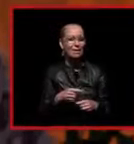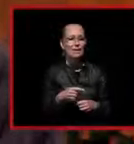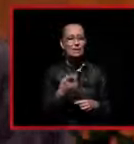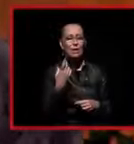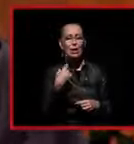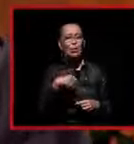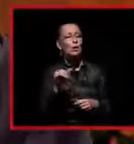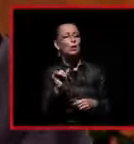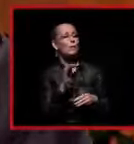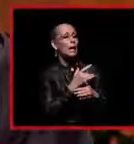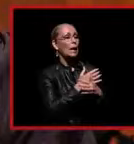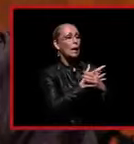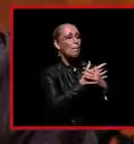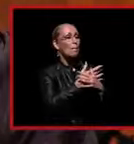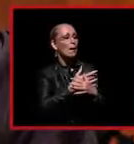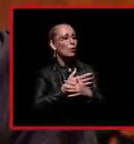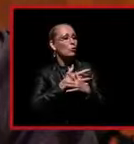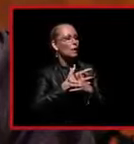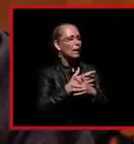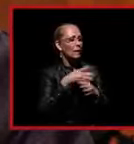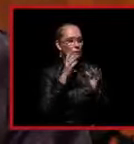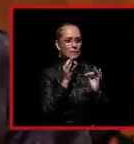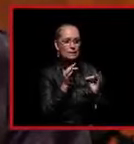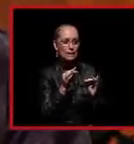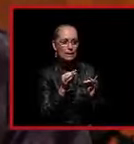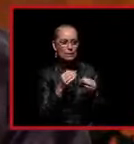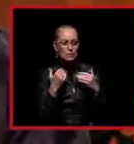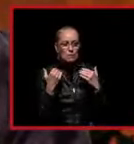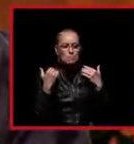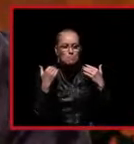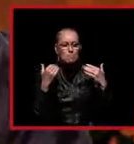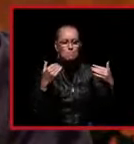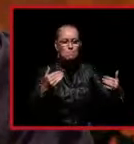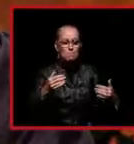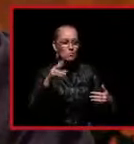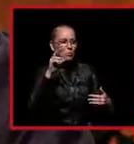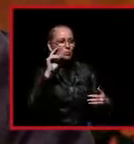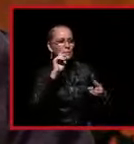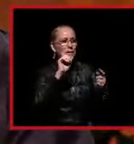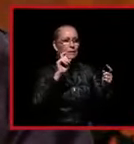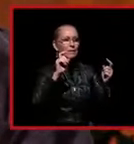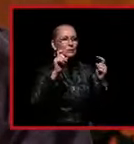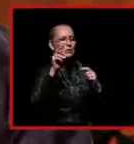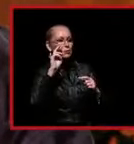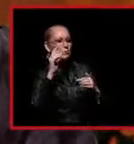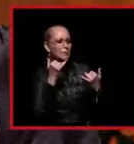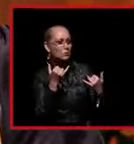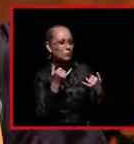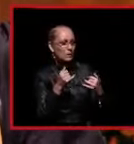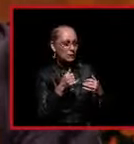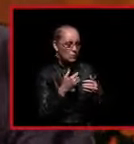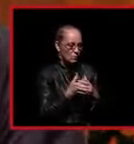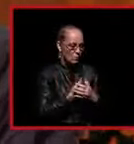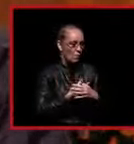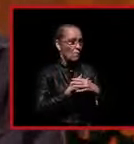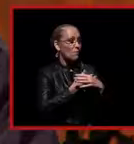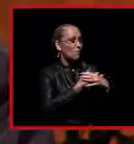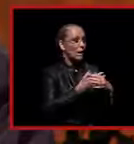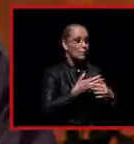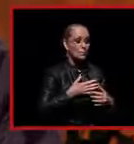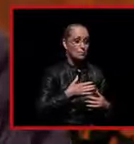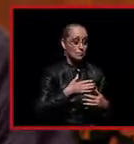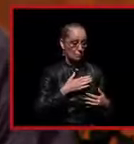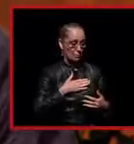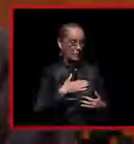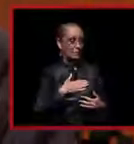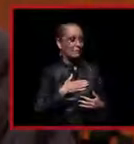leap of faith, flapped our wings that led us to see the changes we see today. I first flapped my wings 10 years ago at